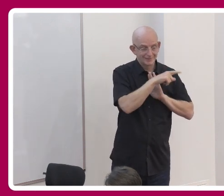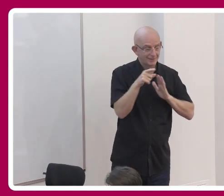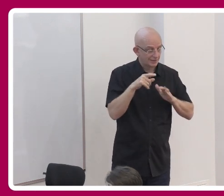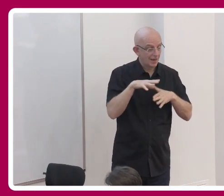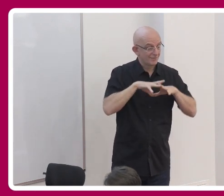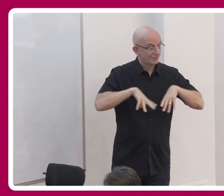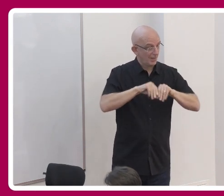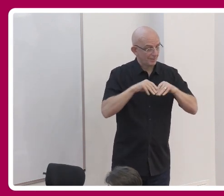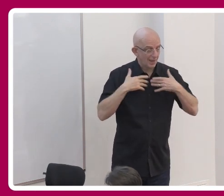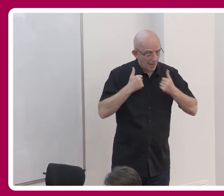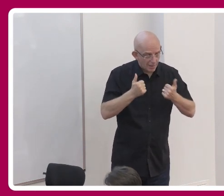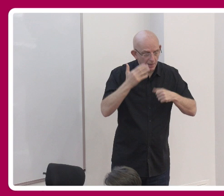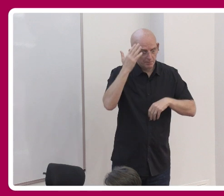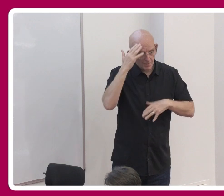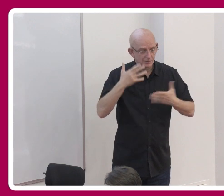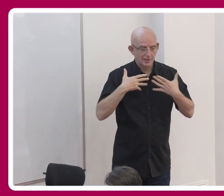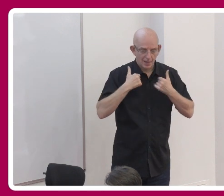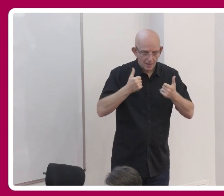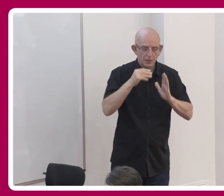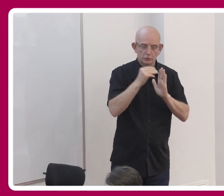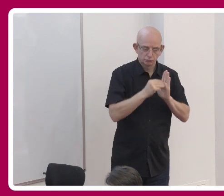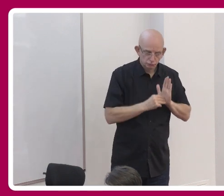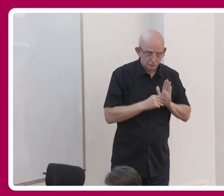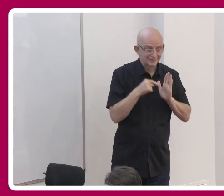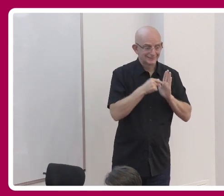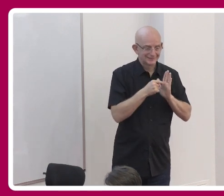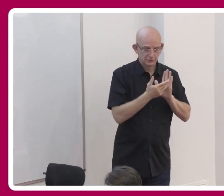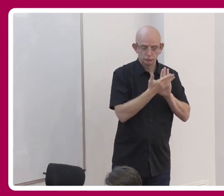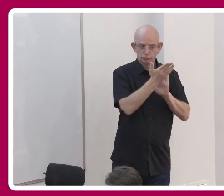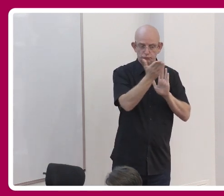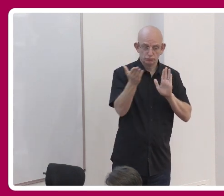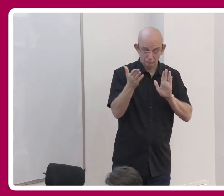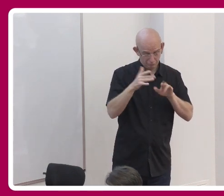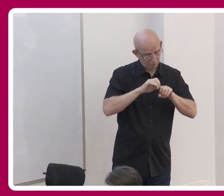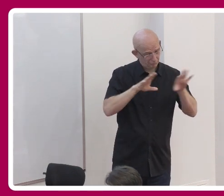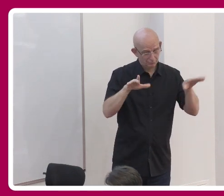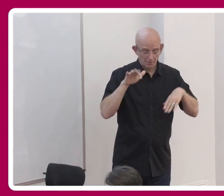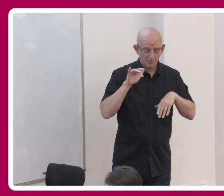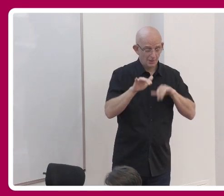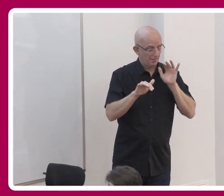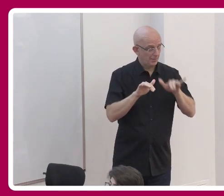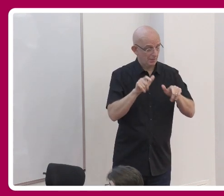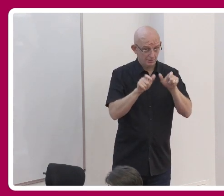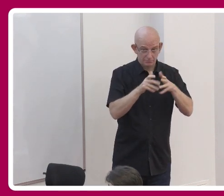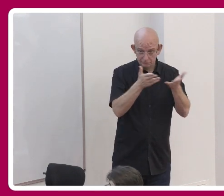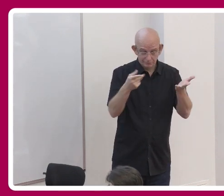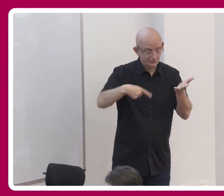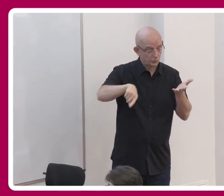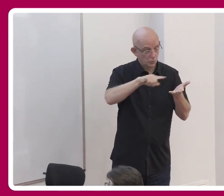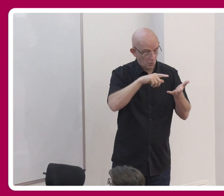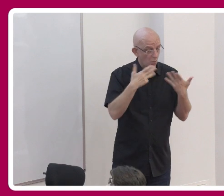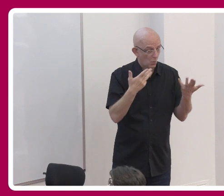so it's a way in which we have seen sort of change come, of course, in partnership